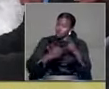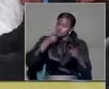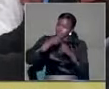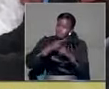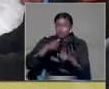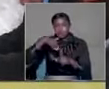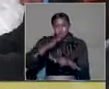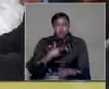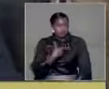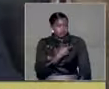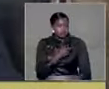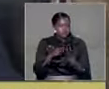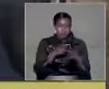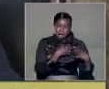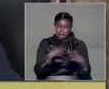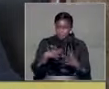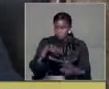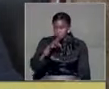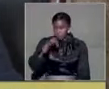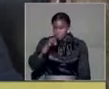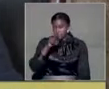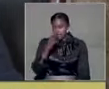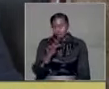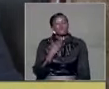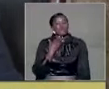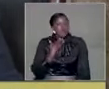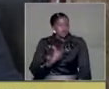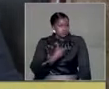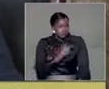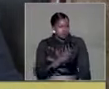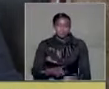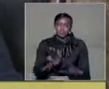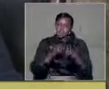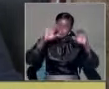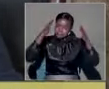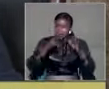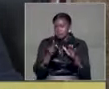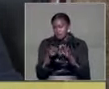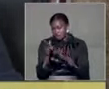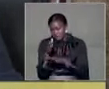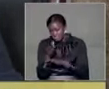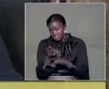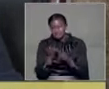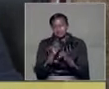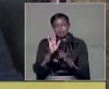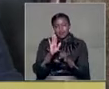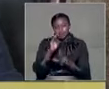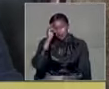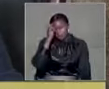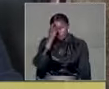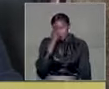vaccinate UPDF soldiers. We commended His Excellency the Prime Minister and his government and Uganda for